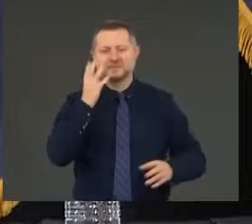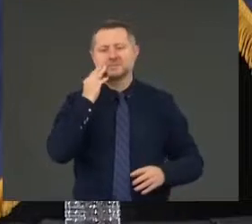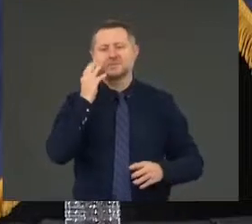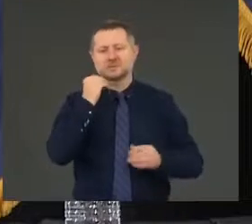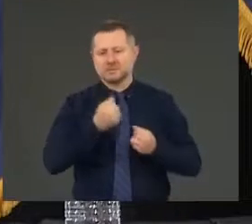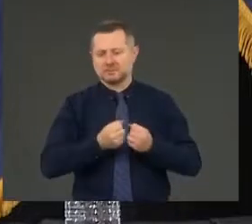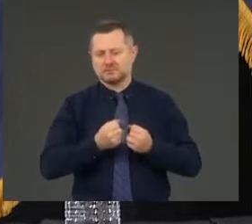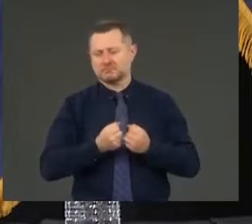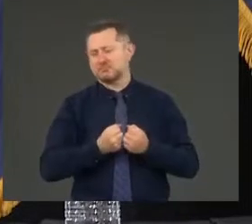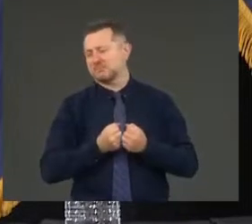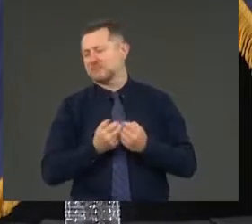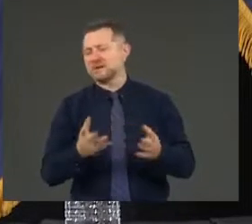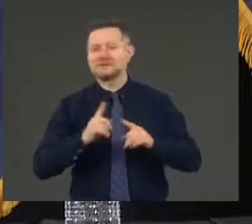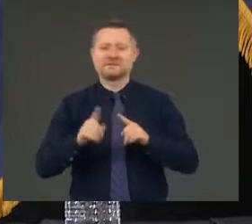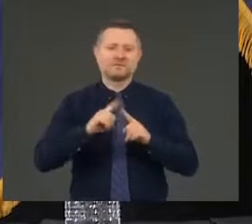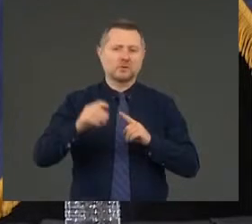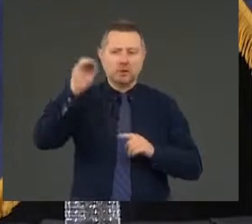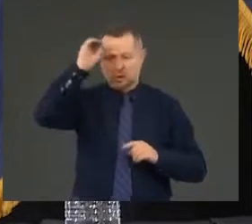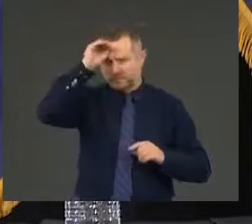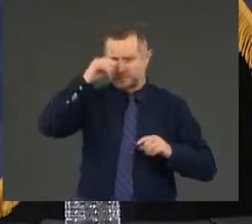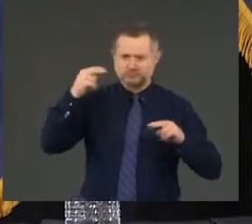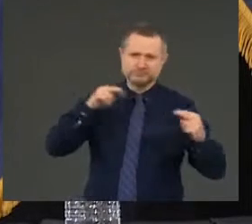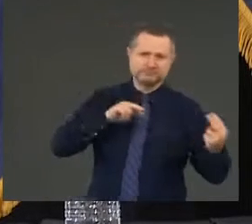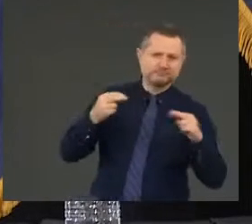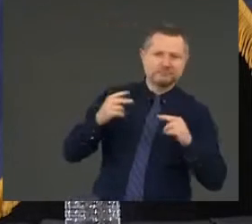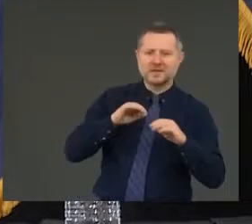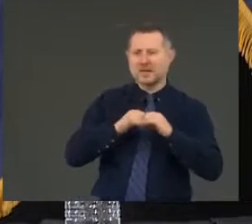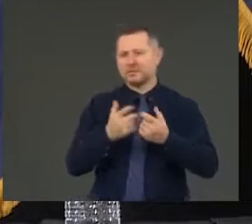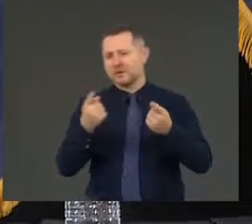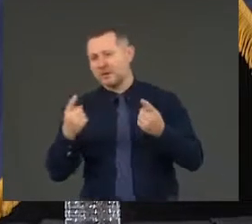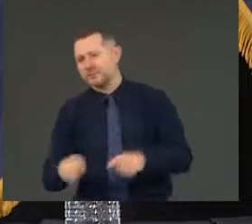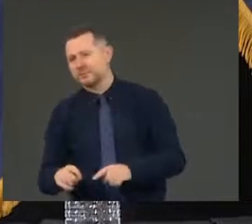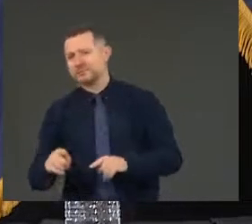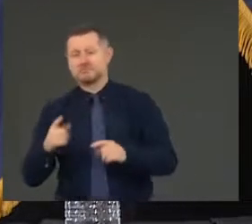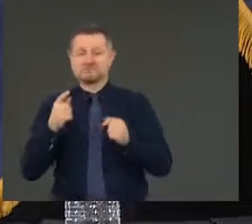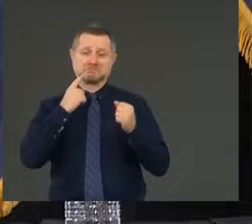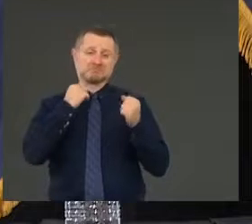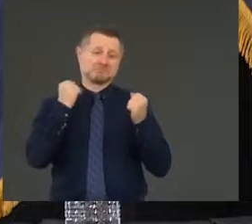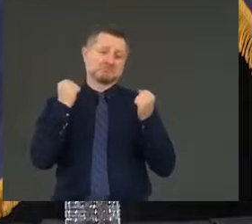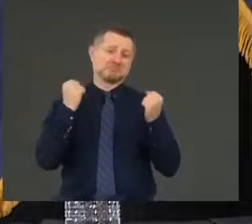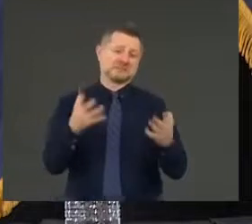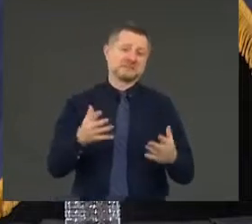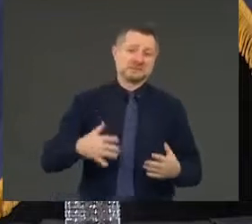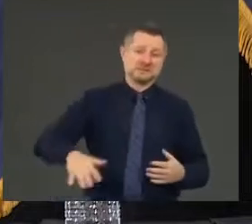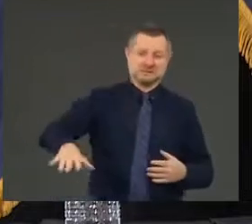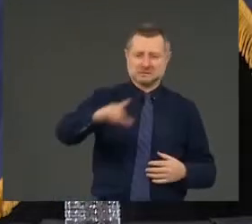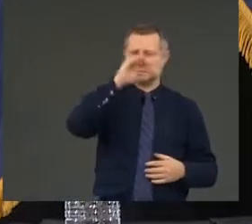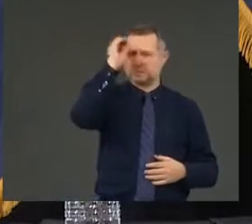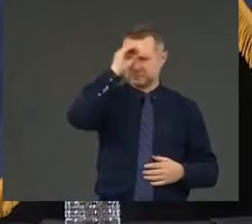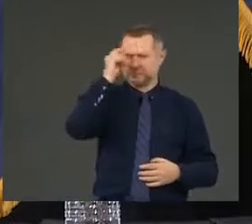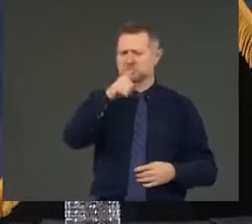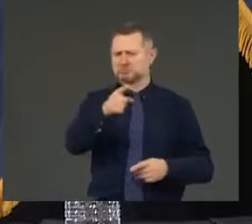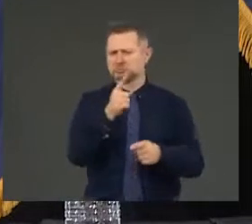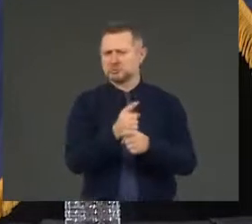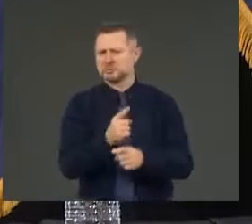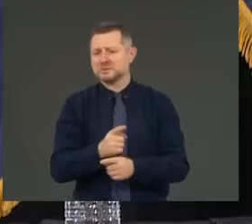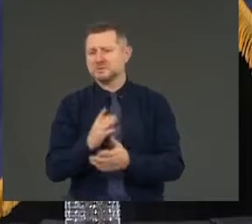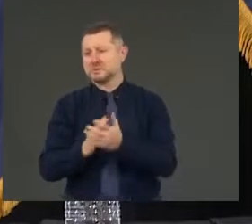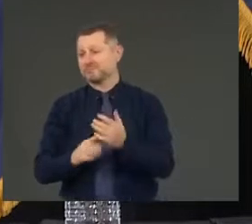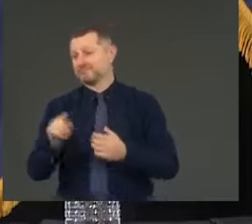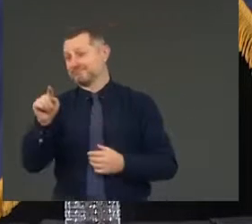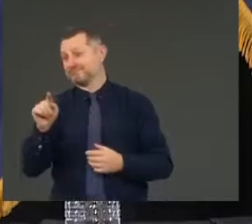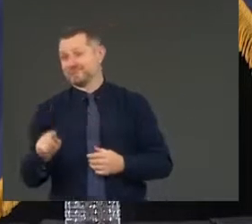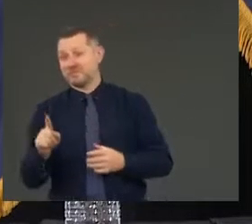happened. And there are going to be a lot of opinions that have merit. There'll be people who criticize the